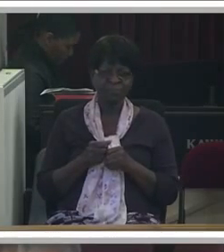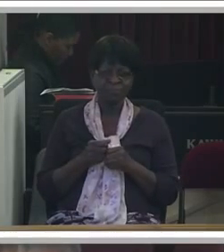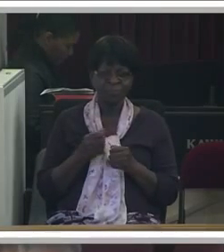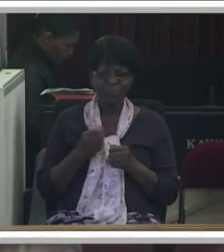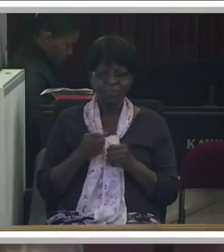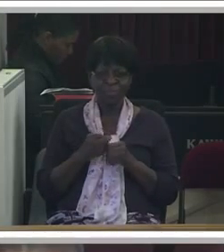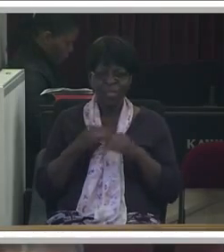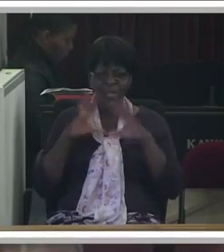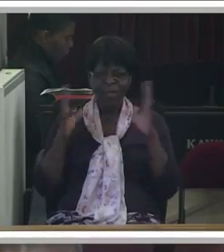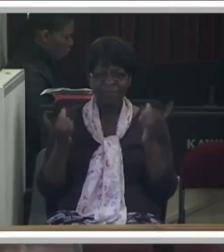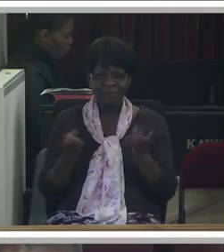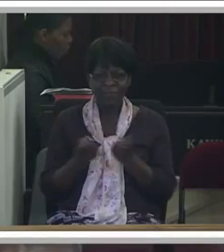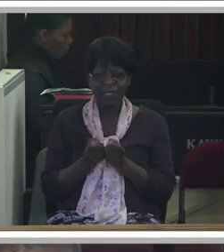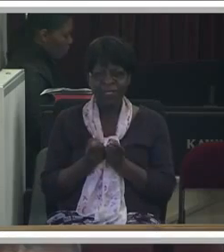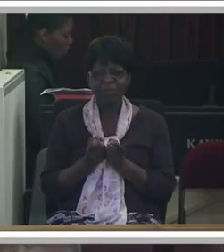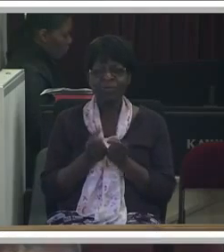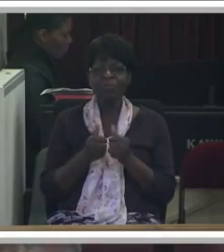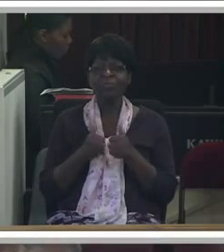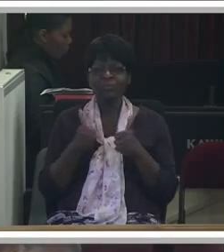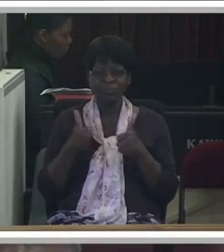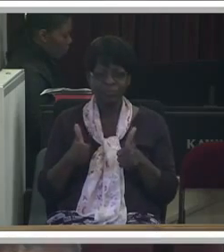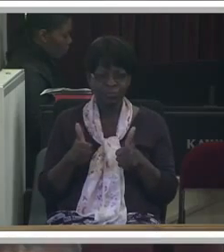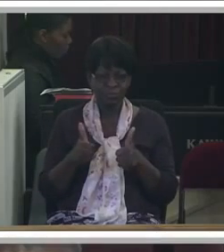Everything was fine and lovely for man.